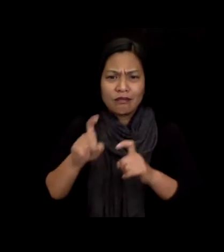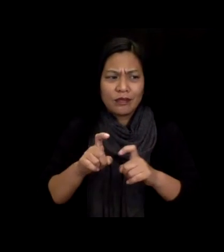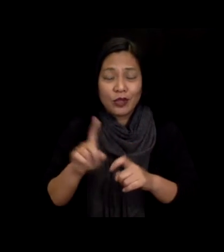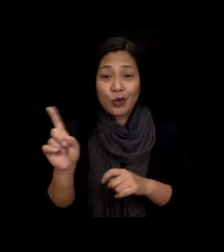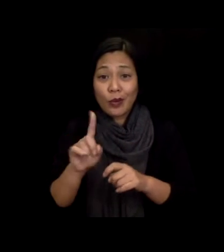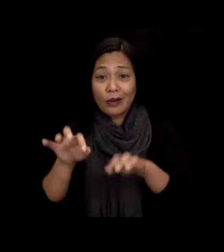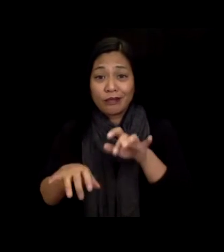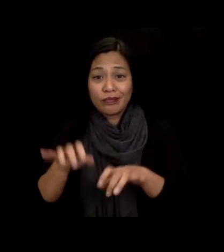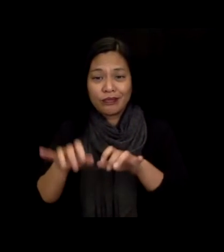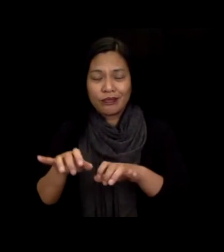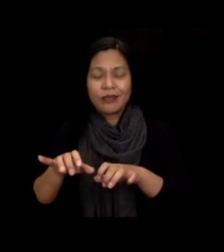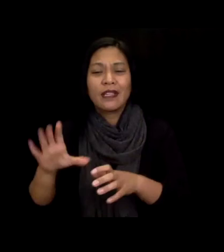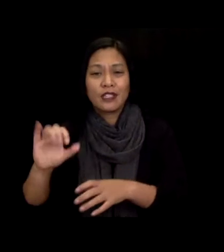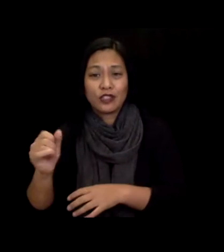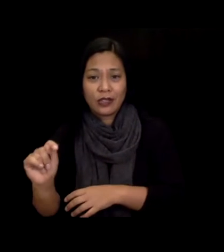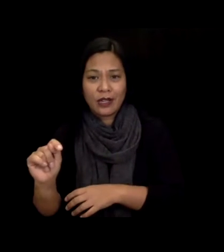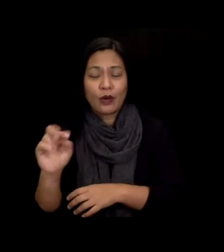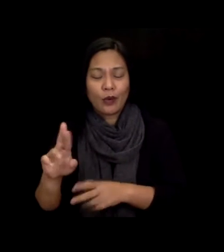a Question box.